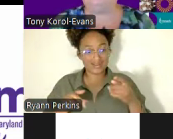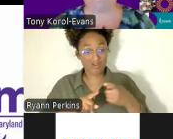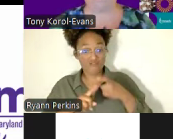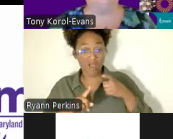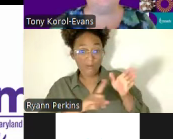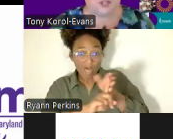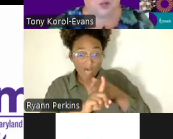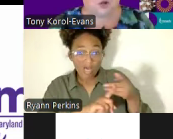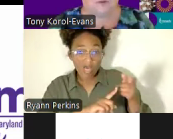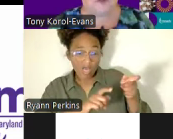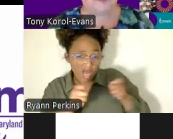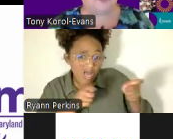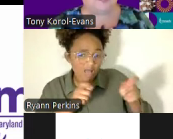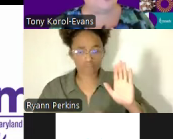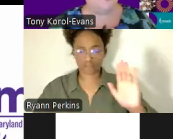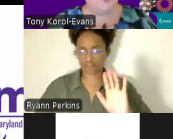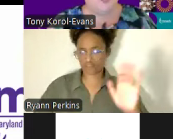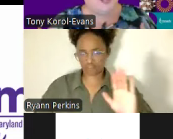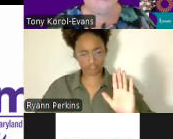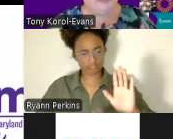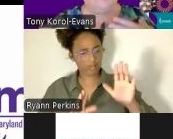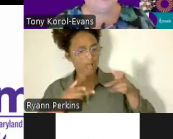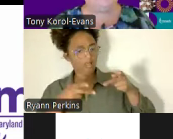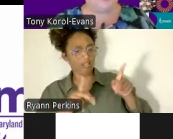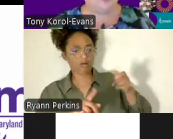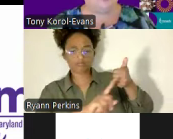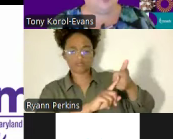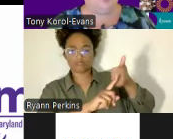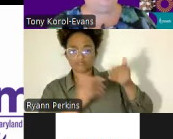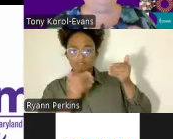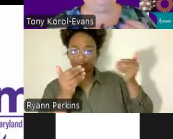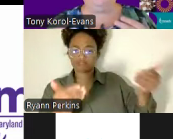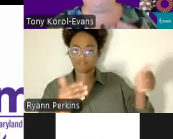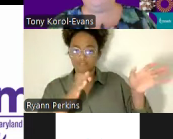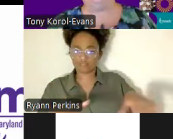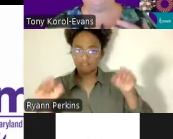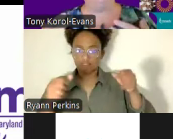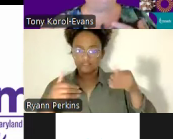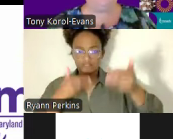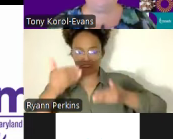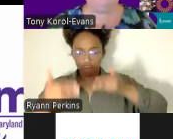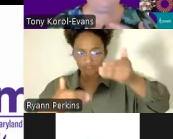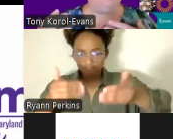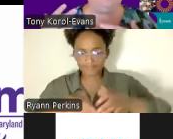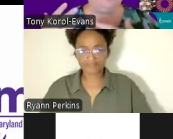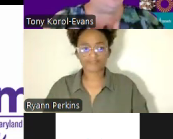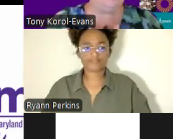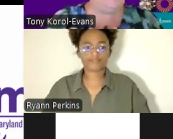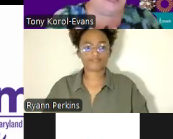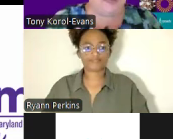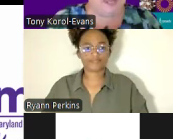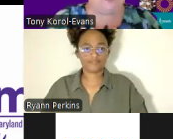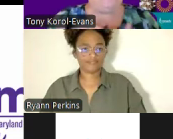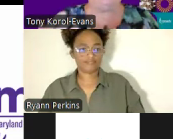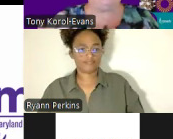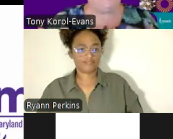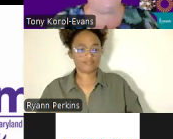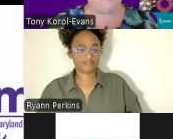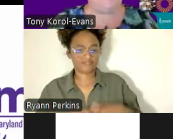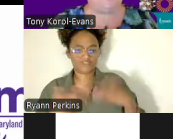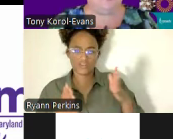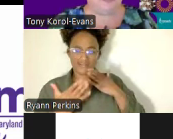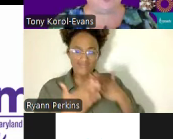thanked her for trusting her with her story. I mean, these are all things. I'm sure many of you would do the same thing if you